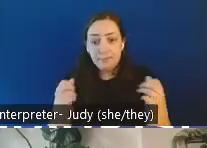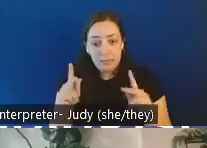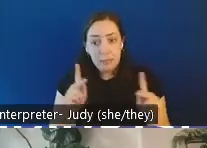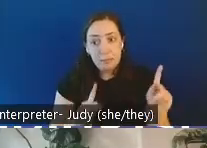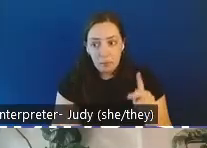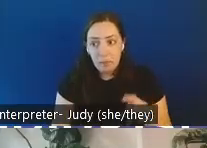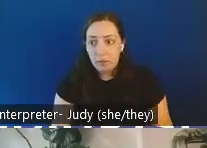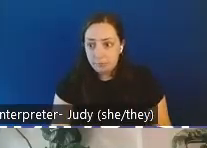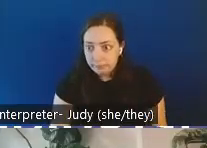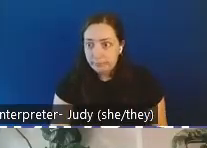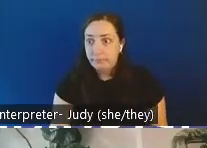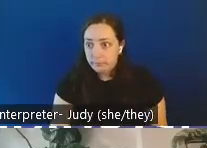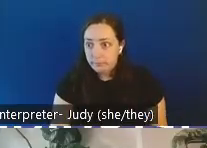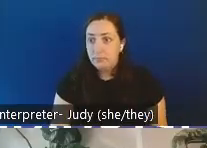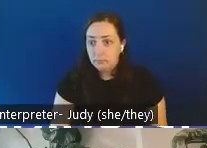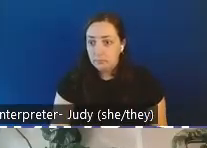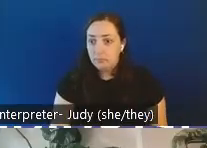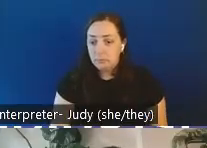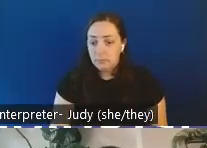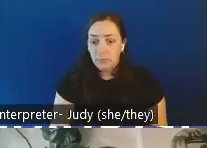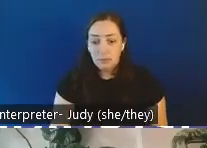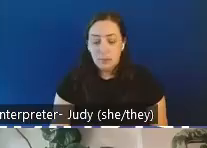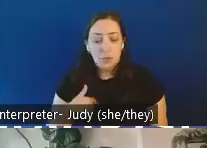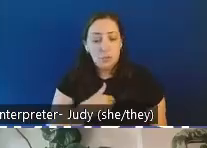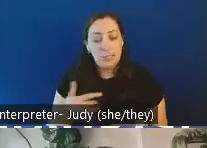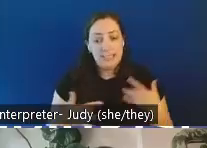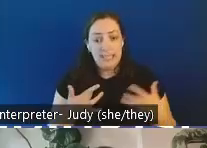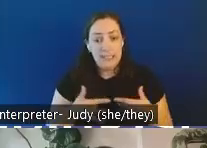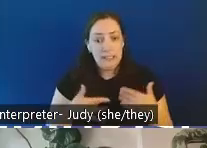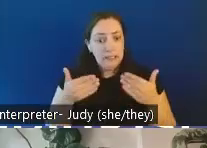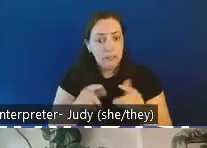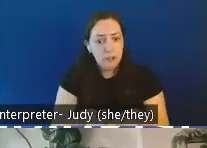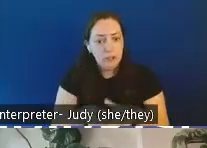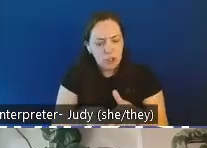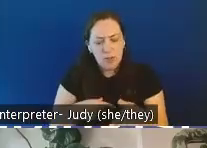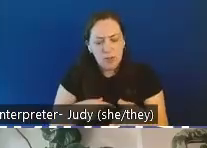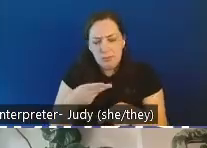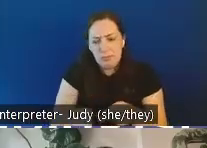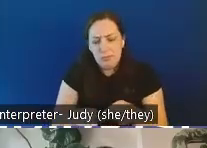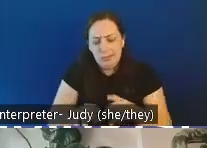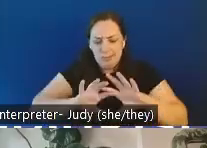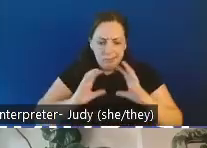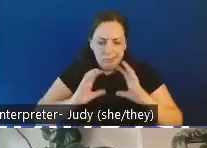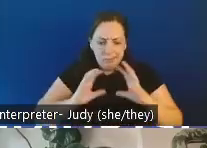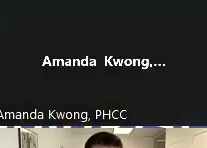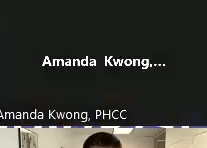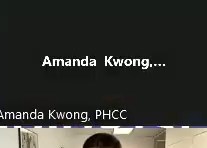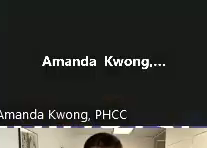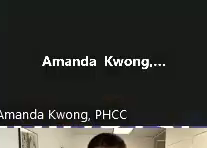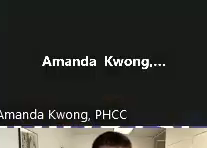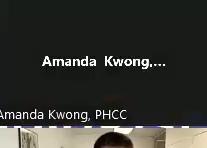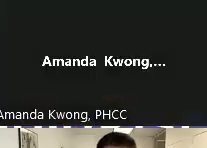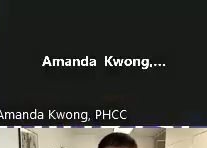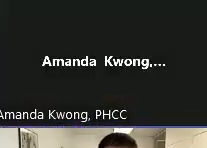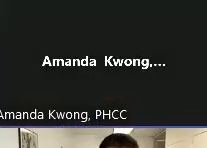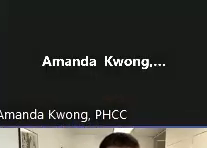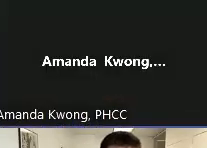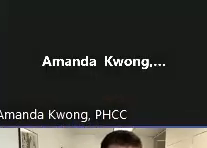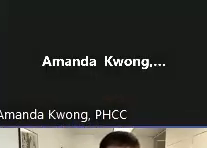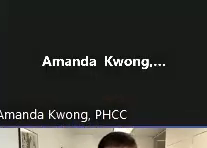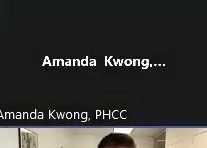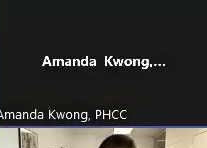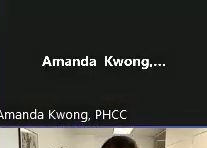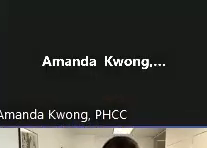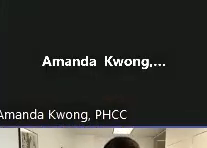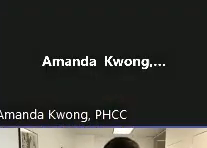so myself. We are excited to get started. I will do a quick overview of our agenda today. We'll do